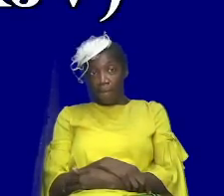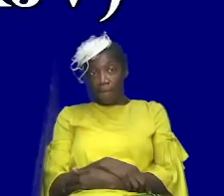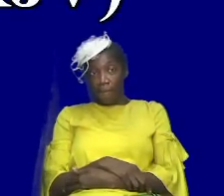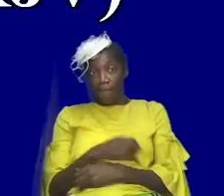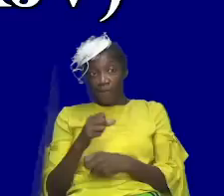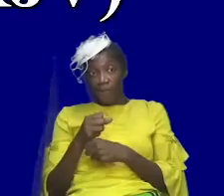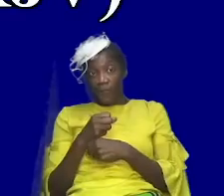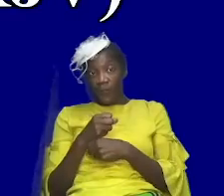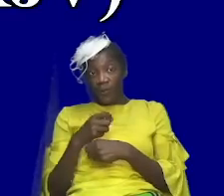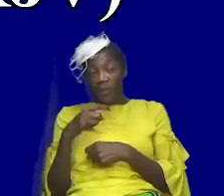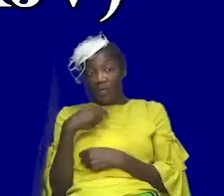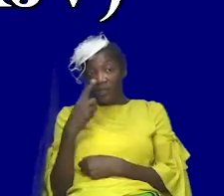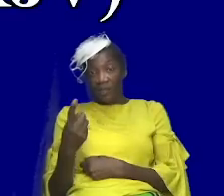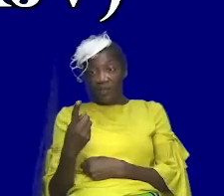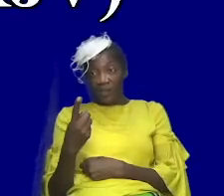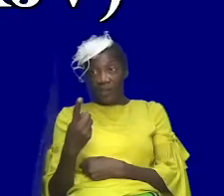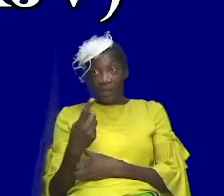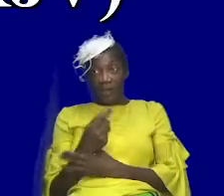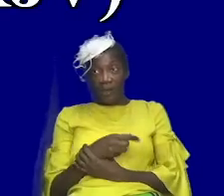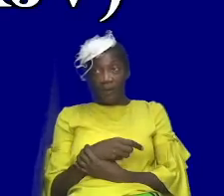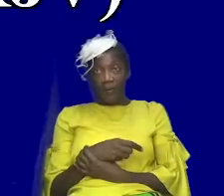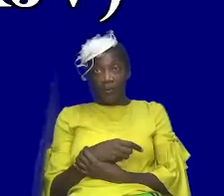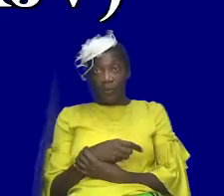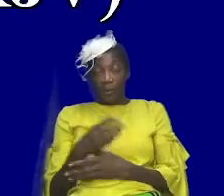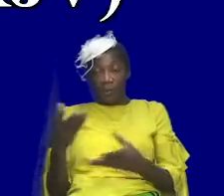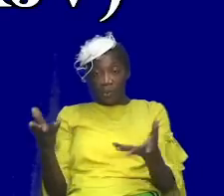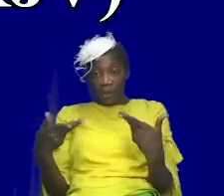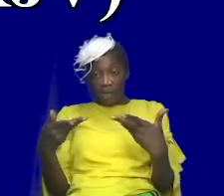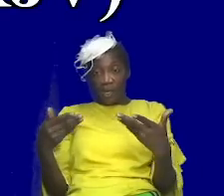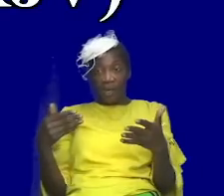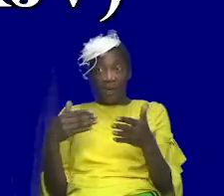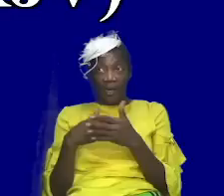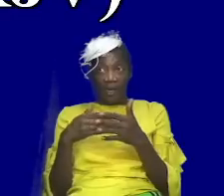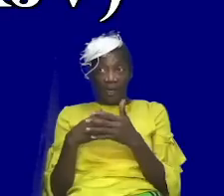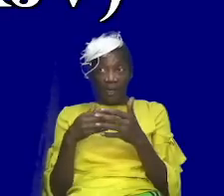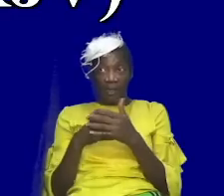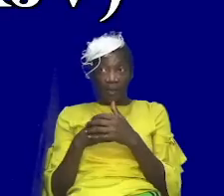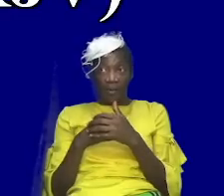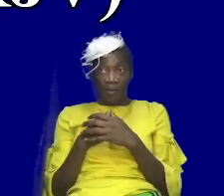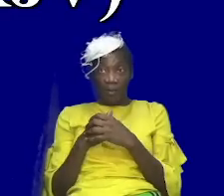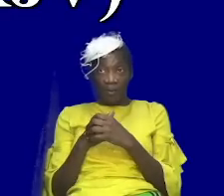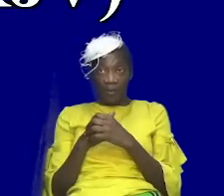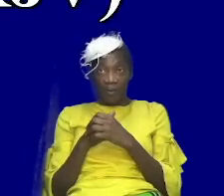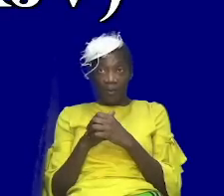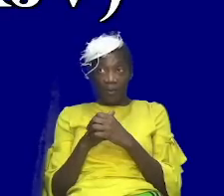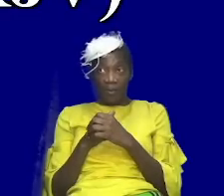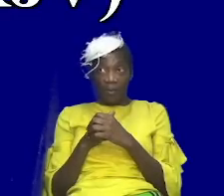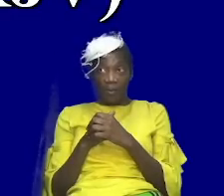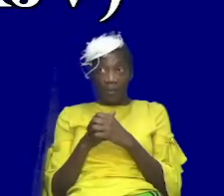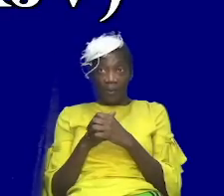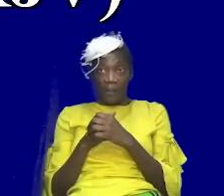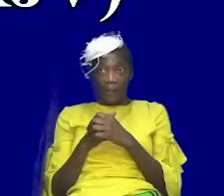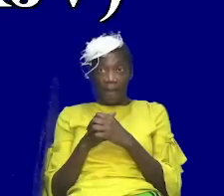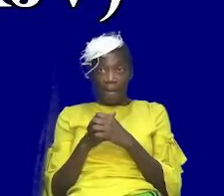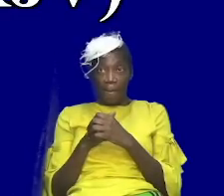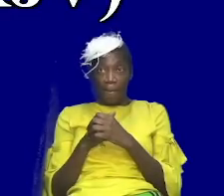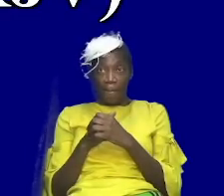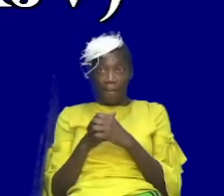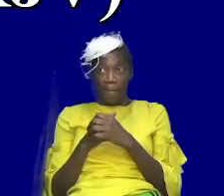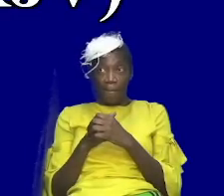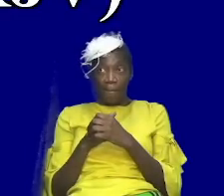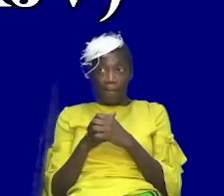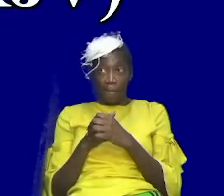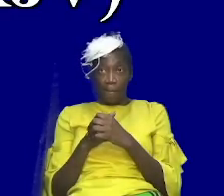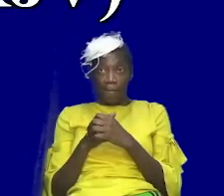making the point, and I'm just reinforcing it here again, just before we move to the next slide, I'm just reinforcing